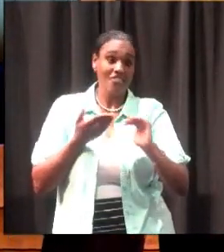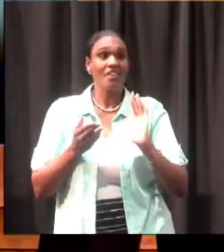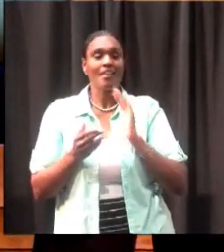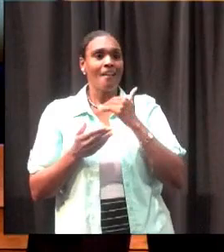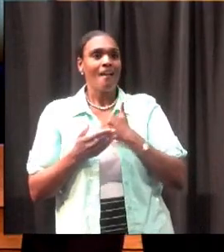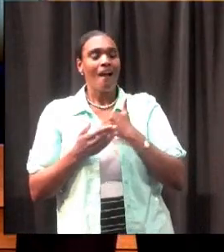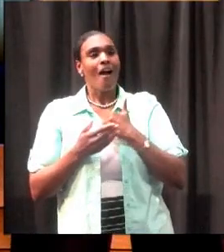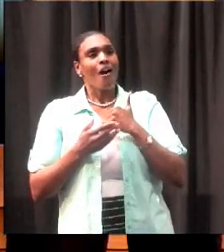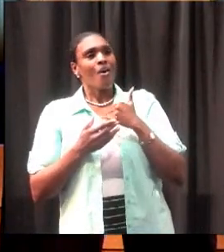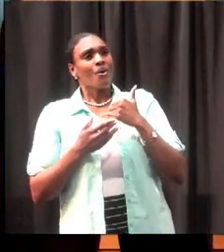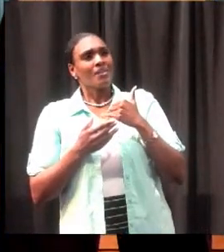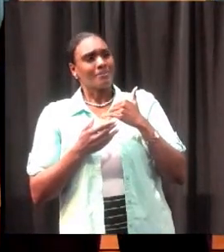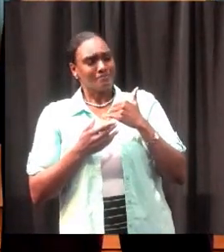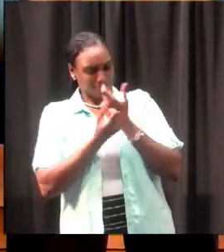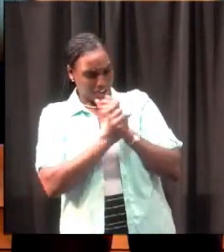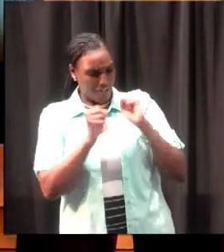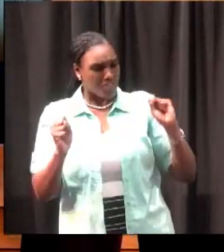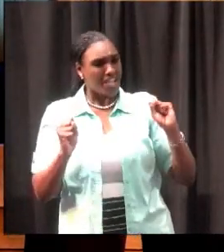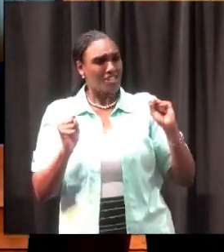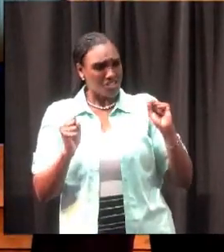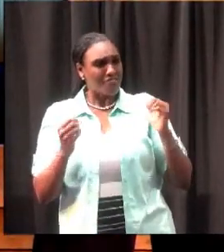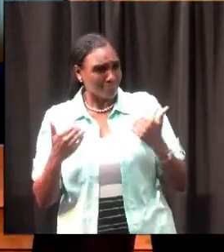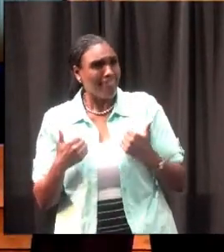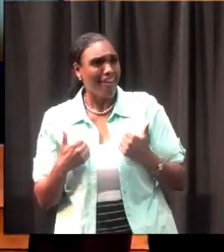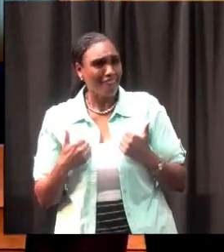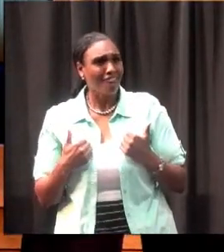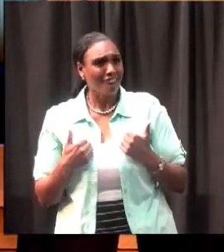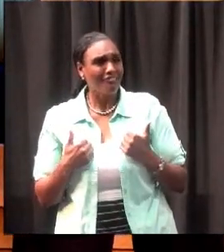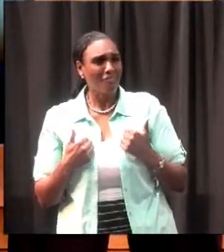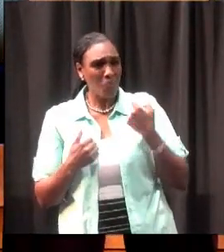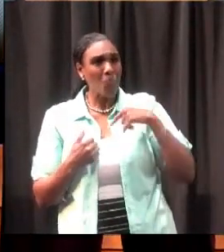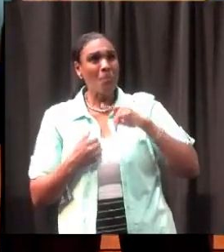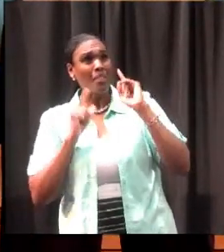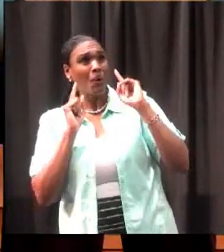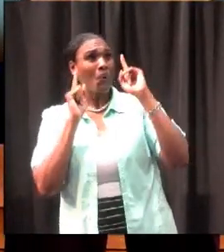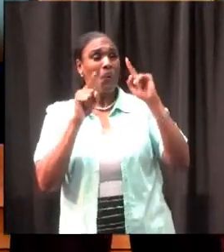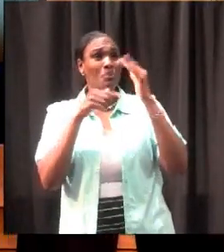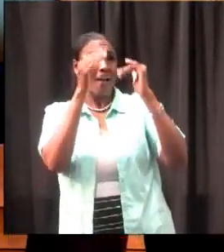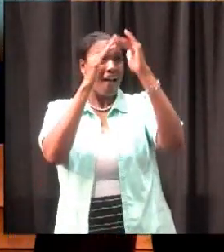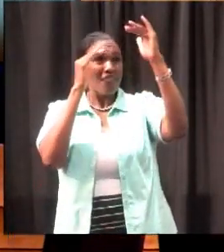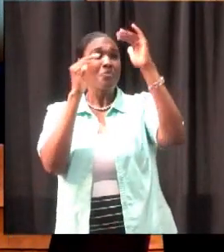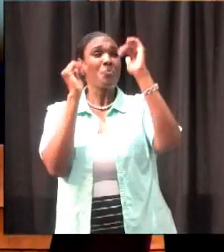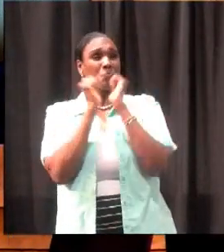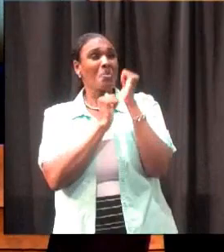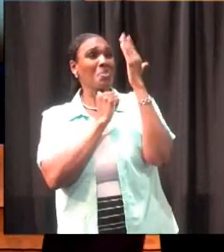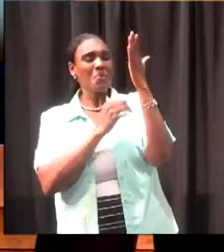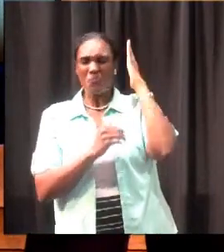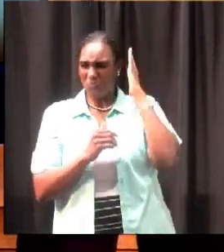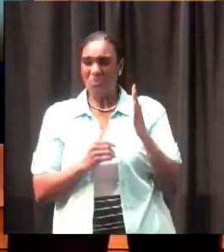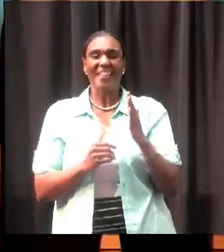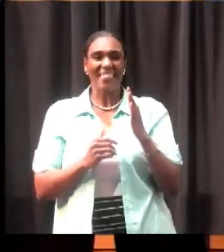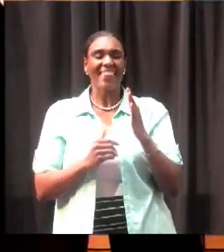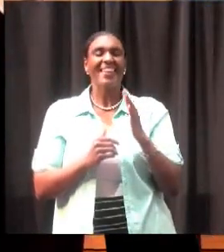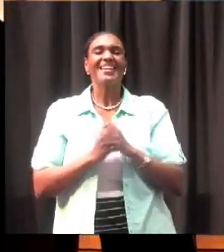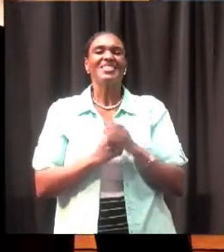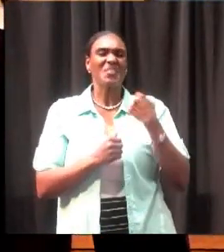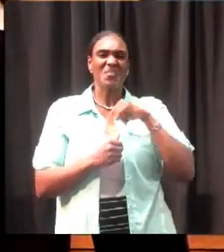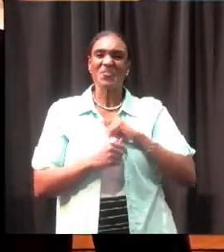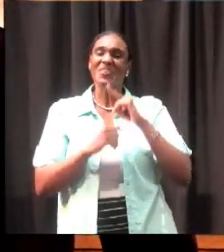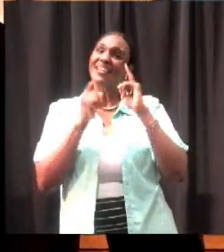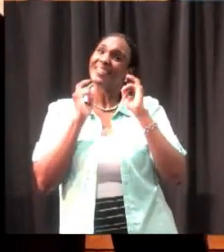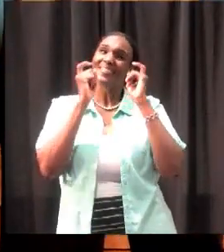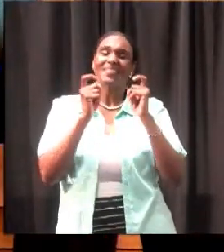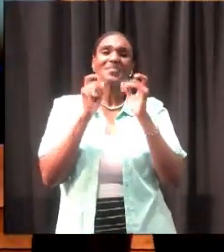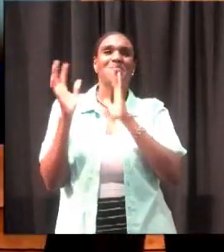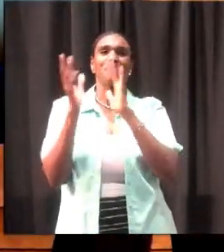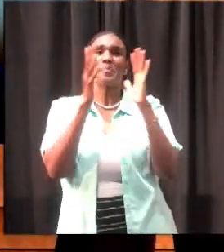that our salvation is secure, oh God, and we will spend eternity with you, oh God. So Lord, we give you praise on